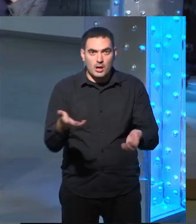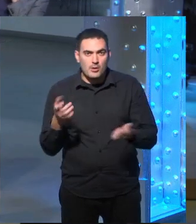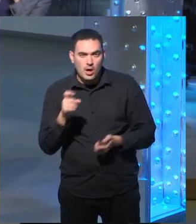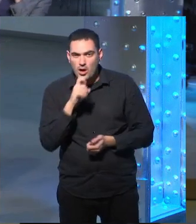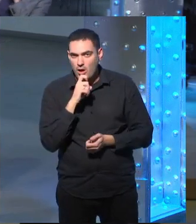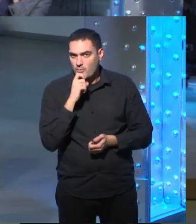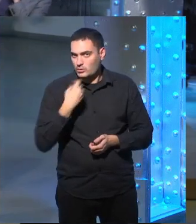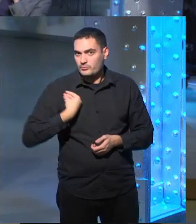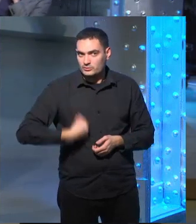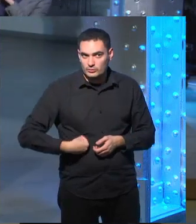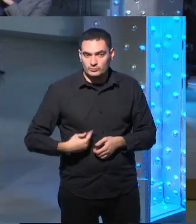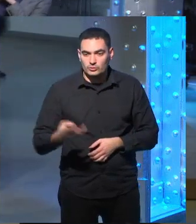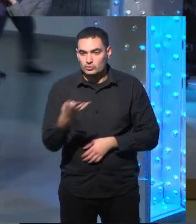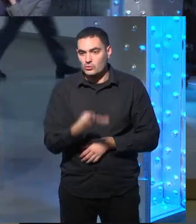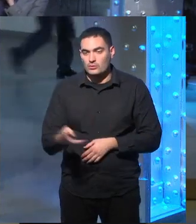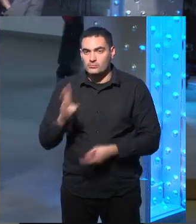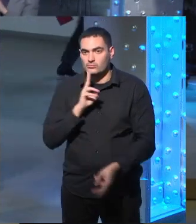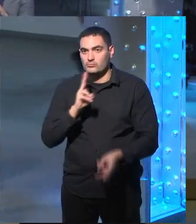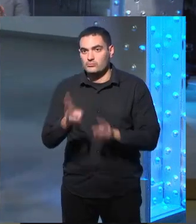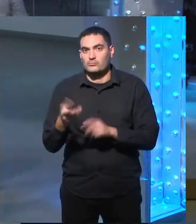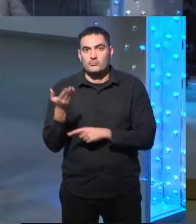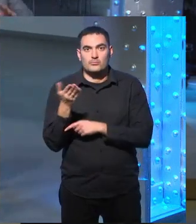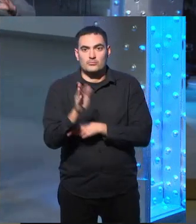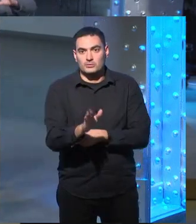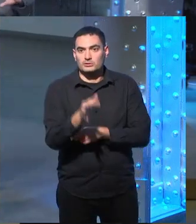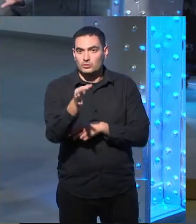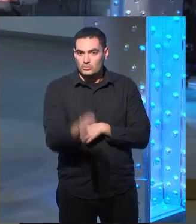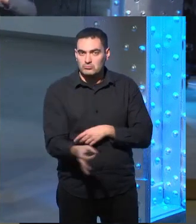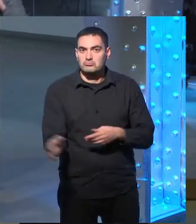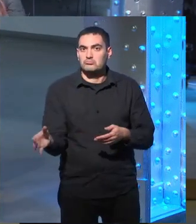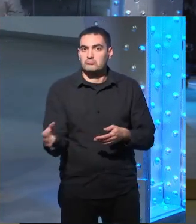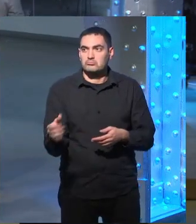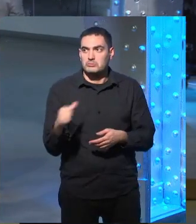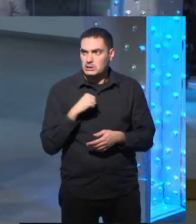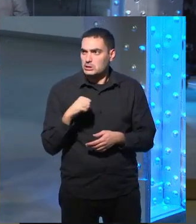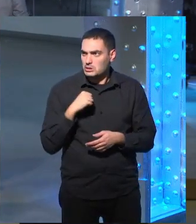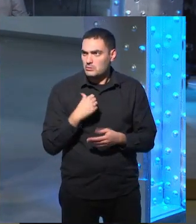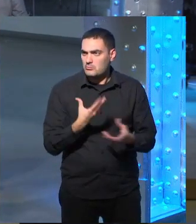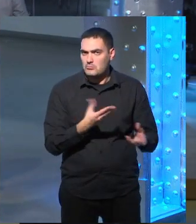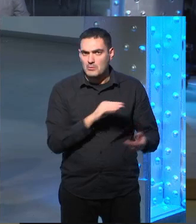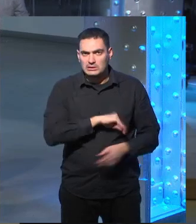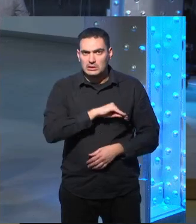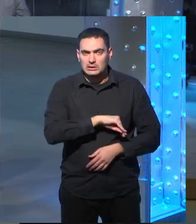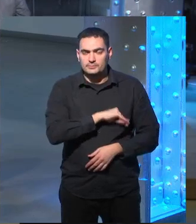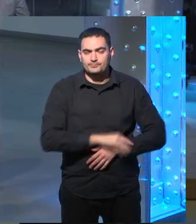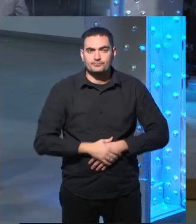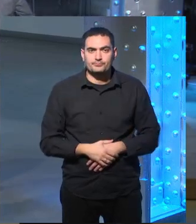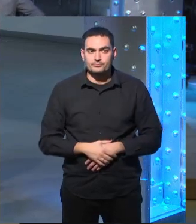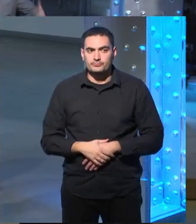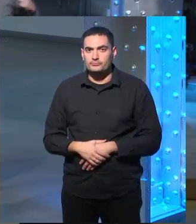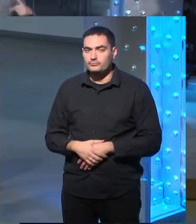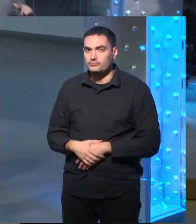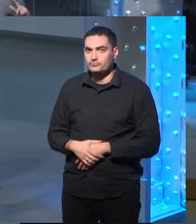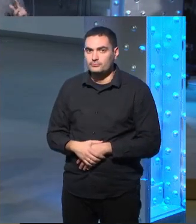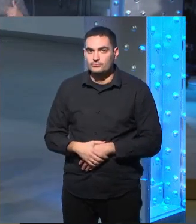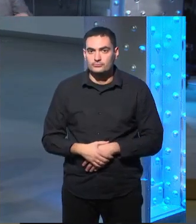how you evolve or not and if you have learned or not, rather than a specific proposal, although we